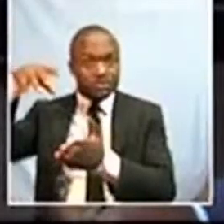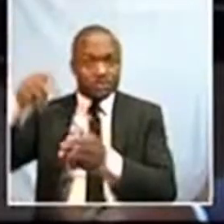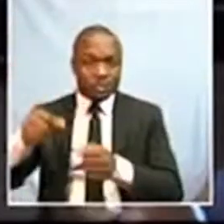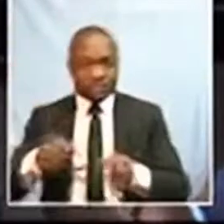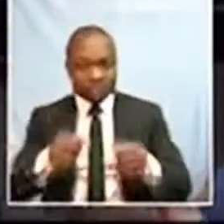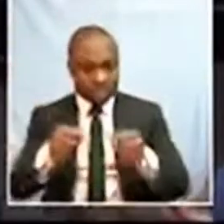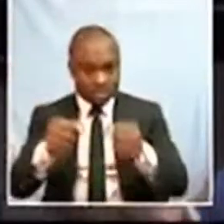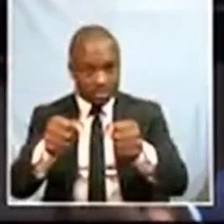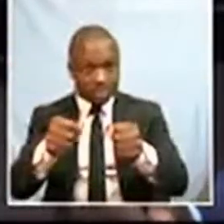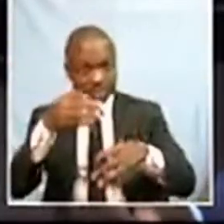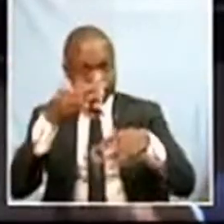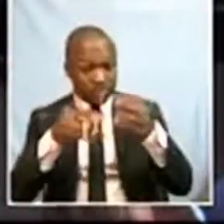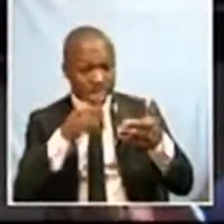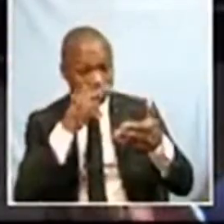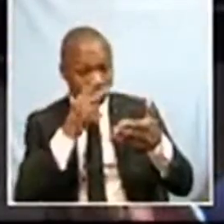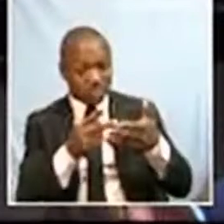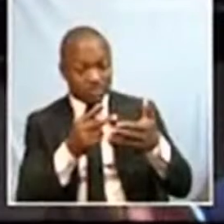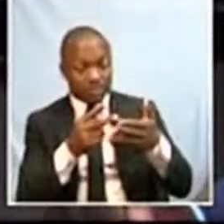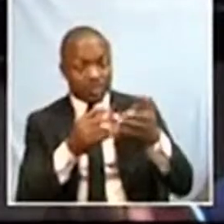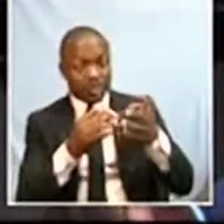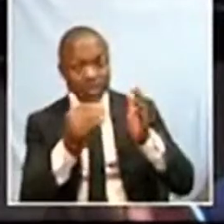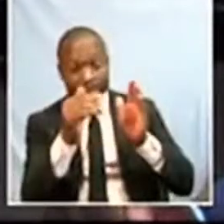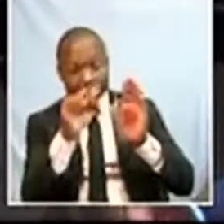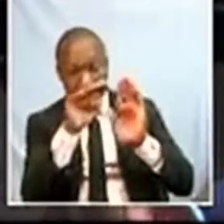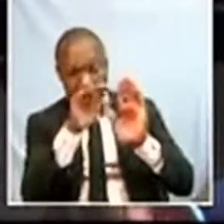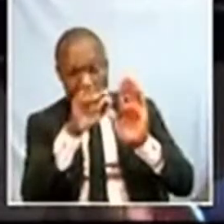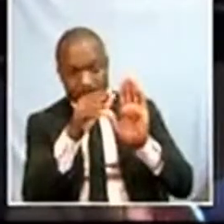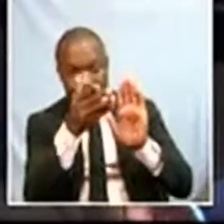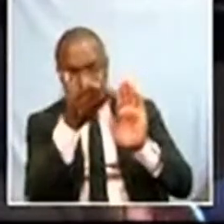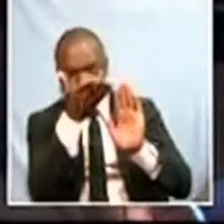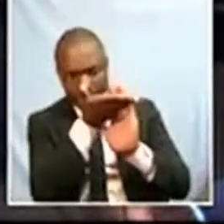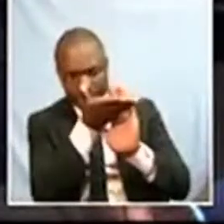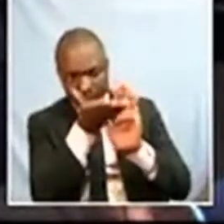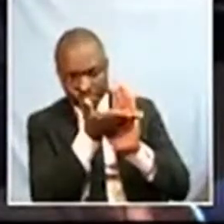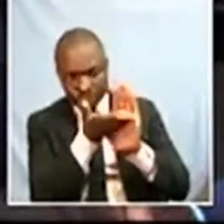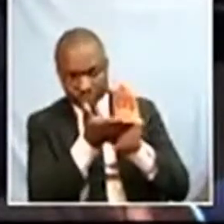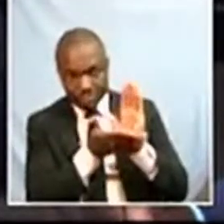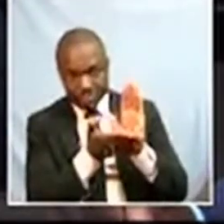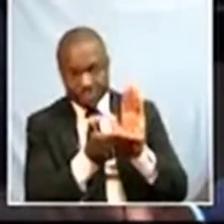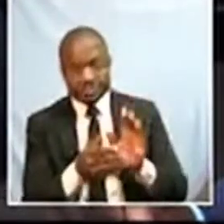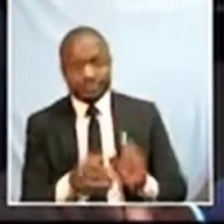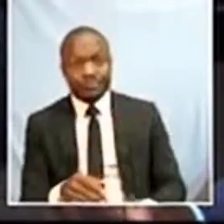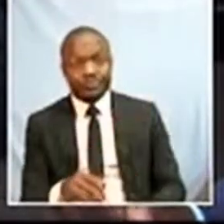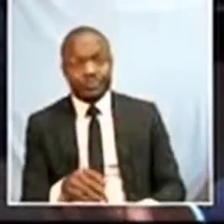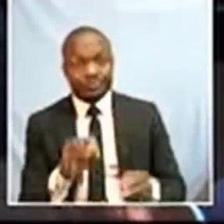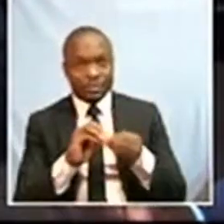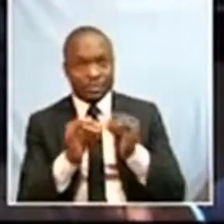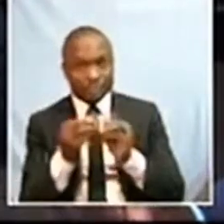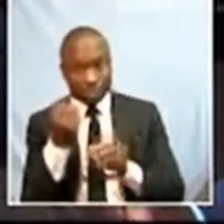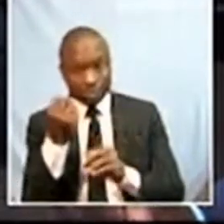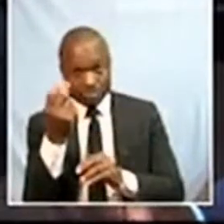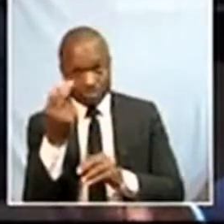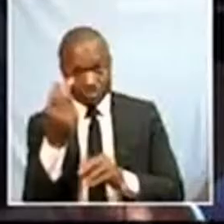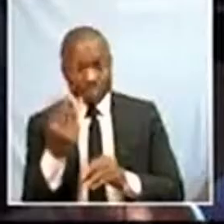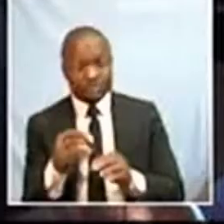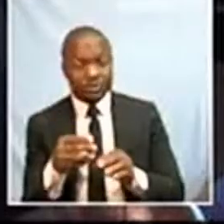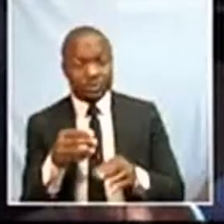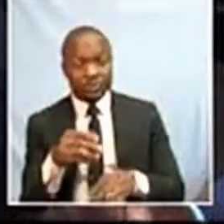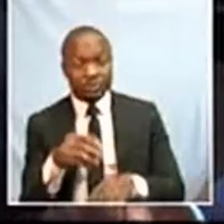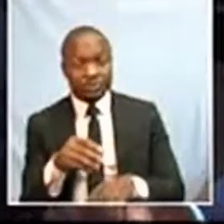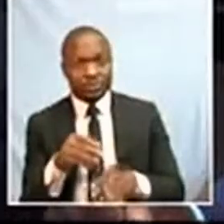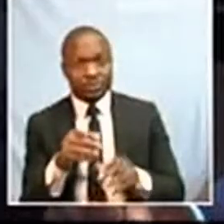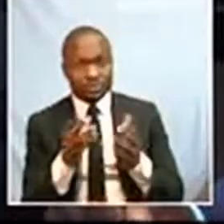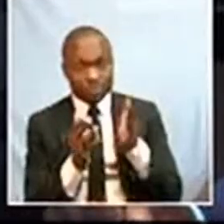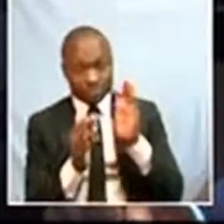system. So if you look at the breakdown, number 12, yes, number 12